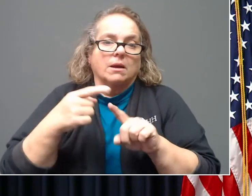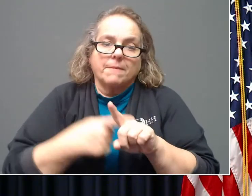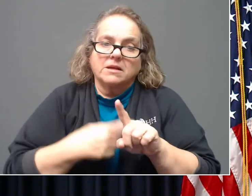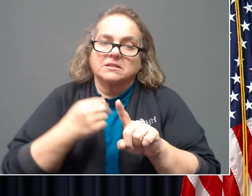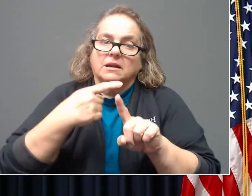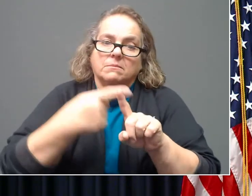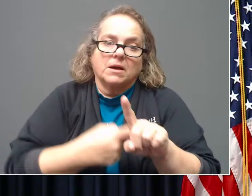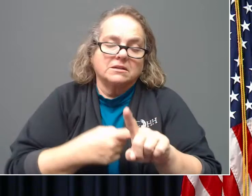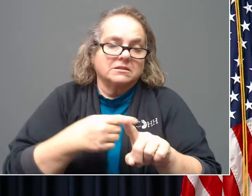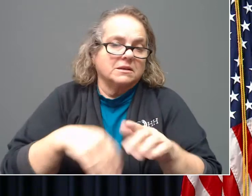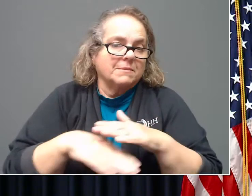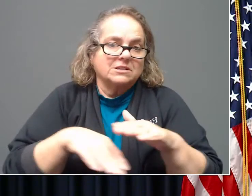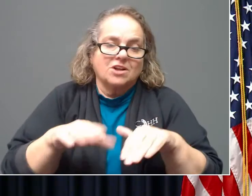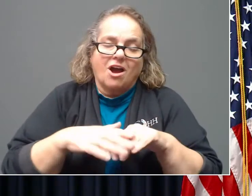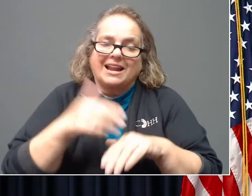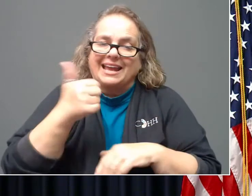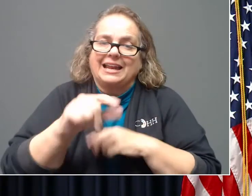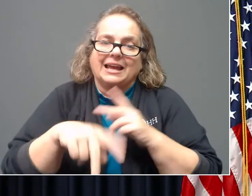of hesitancy.